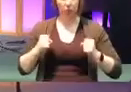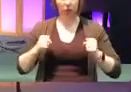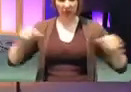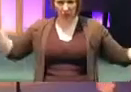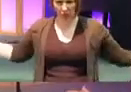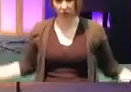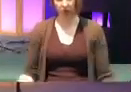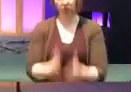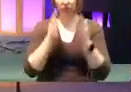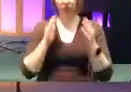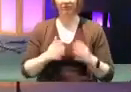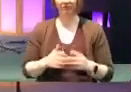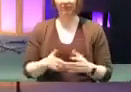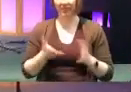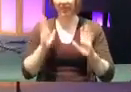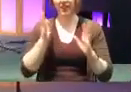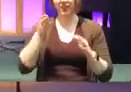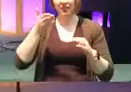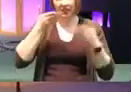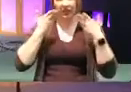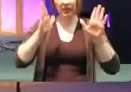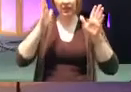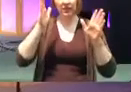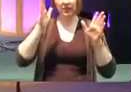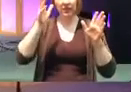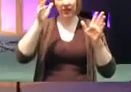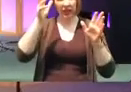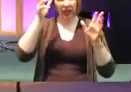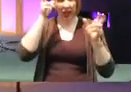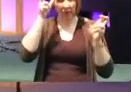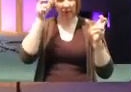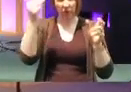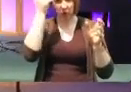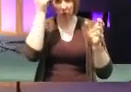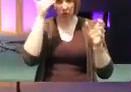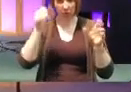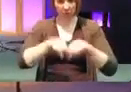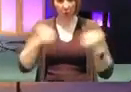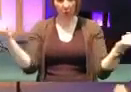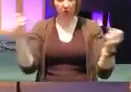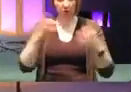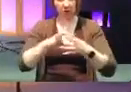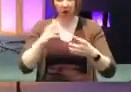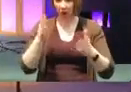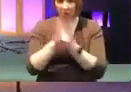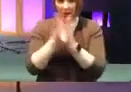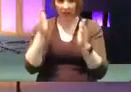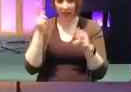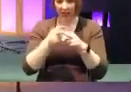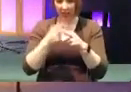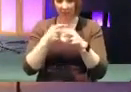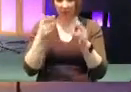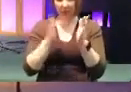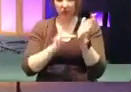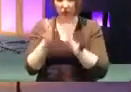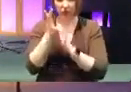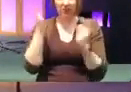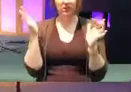Boldly let the enemy know. That's broken. As of right now, God, I pray in the name of Jesus.